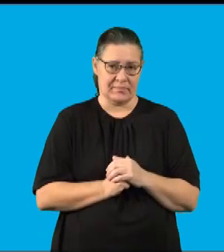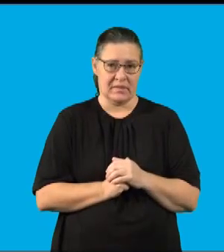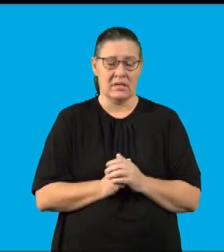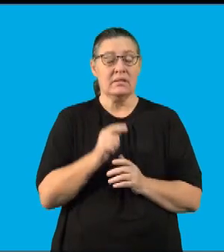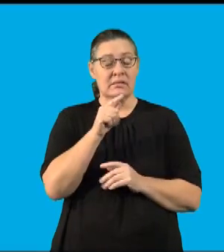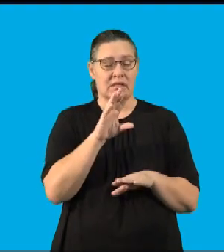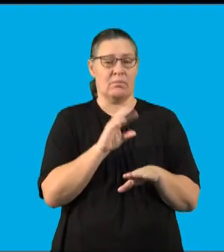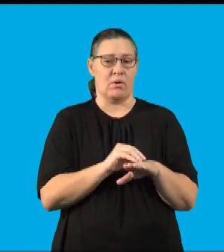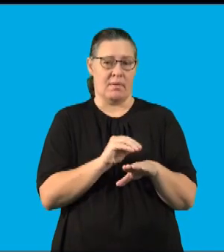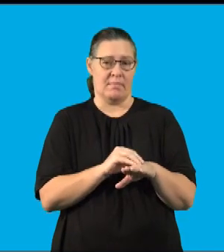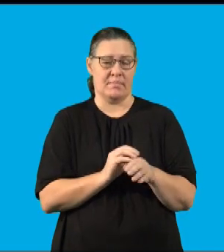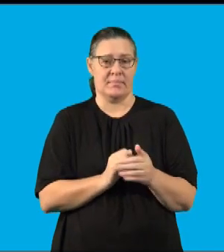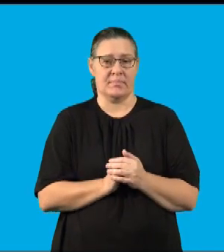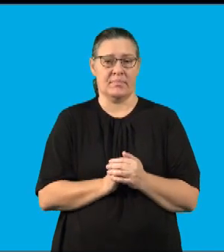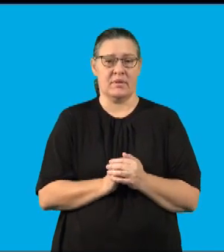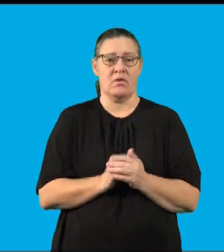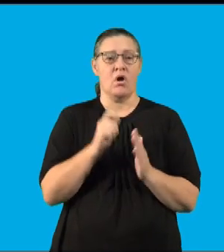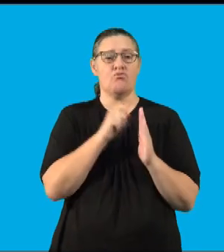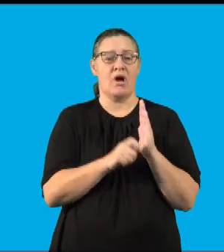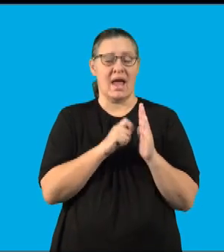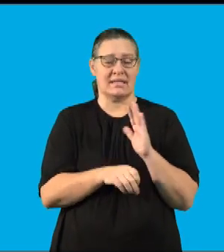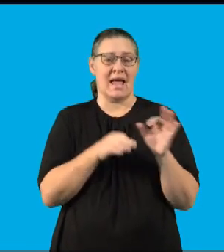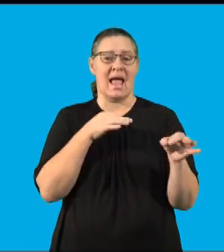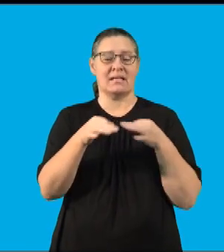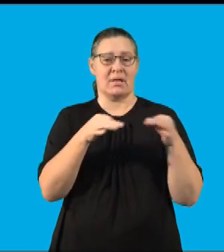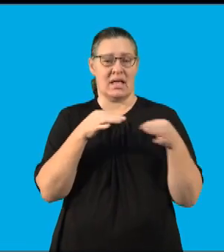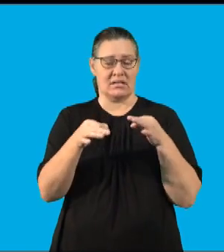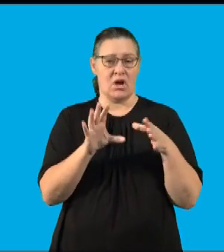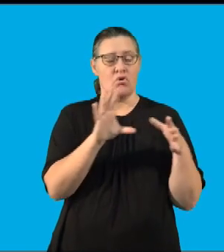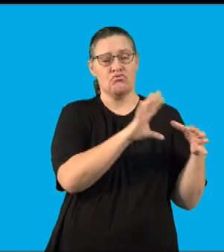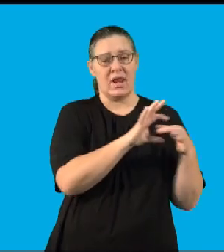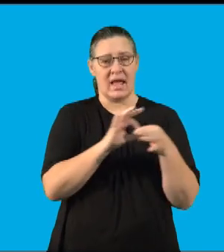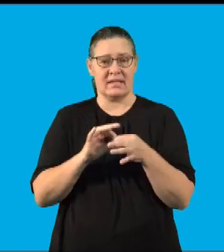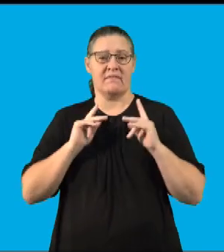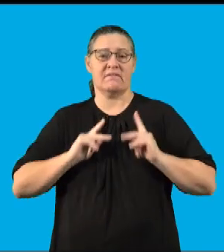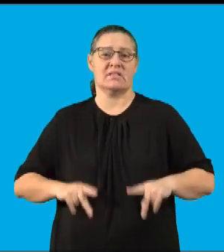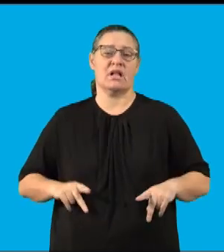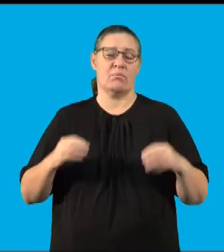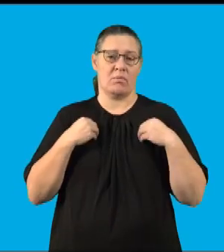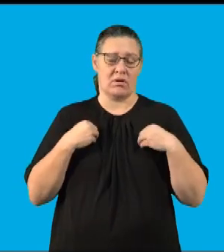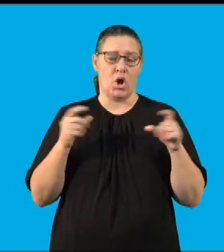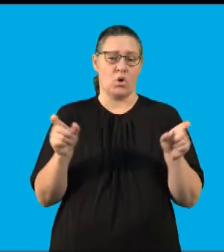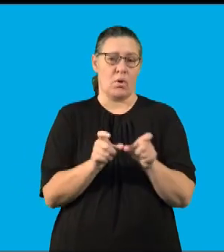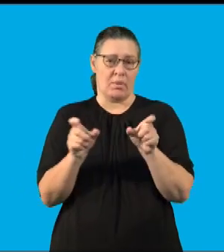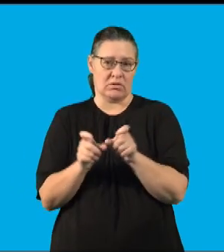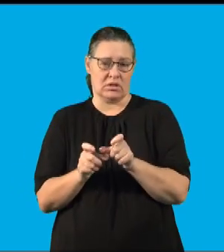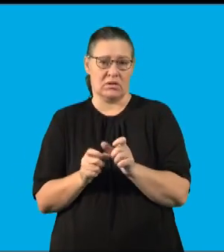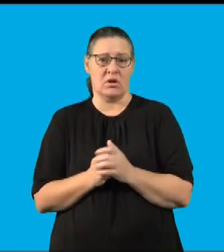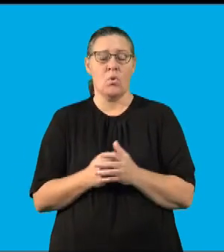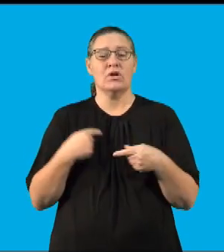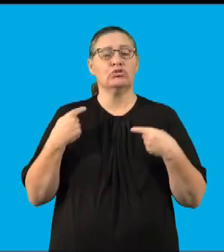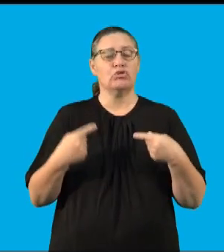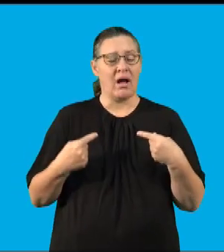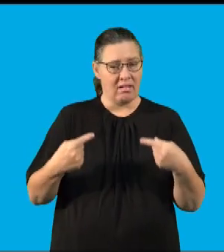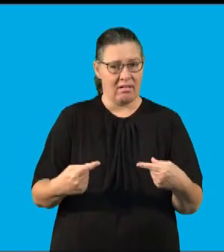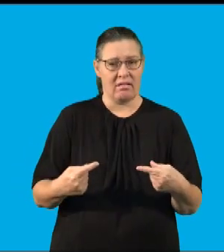So the problem here is, when we are writing the explanations that are related to the physical properties of compounds, we are struggling to